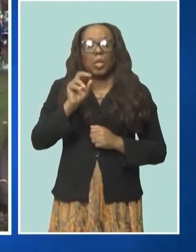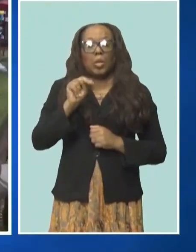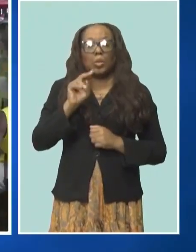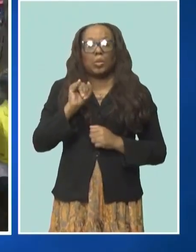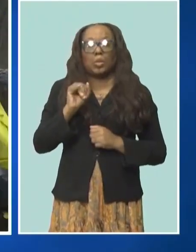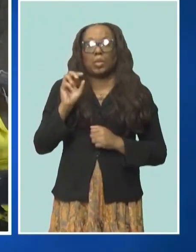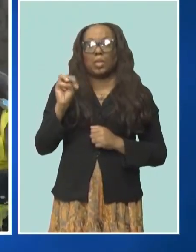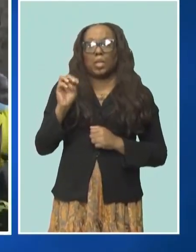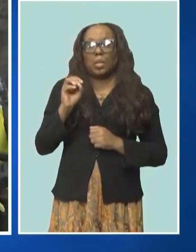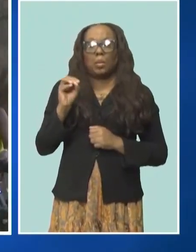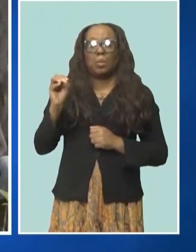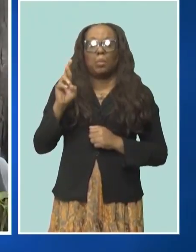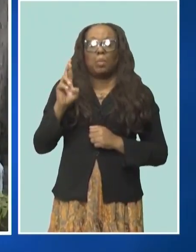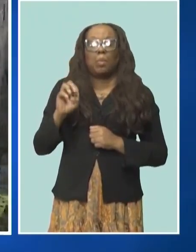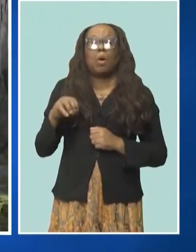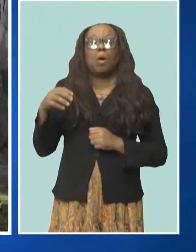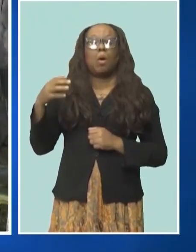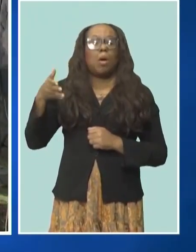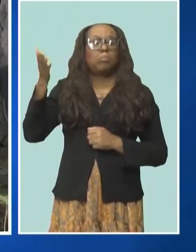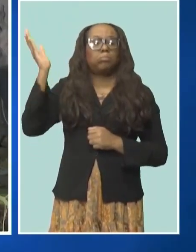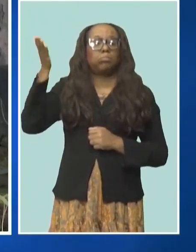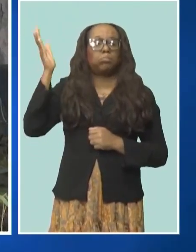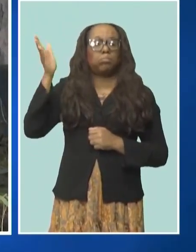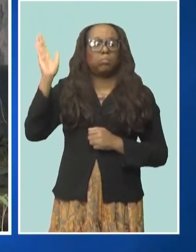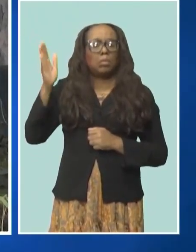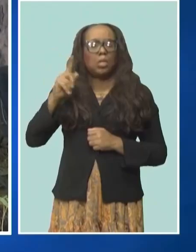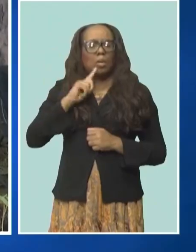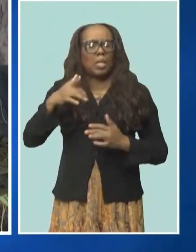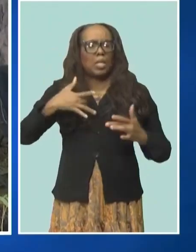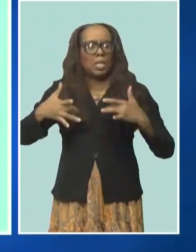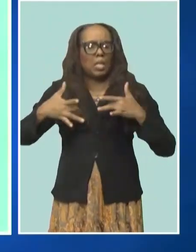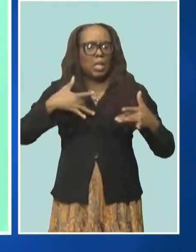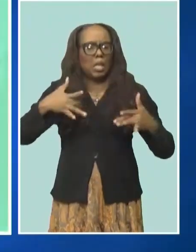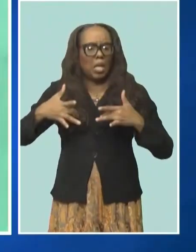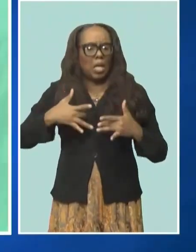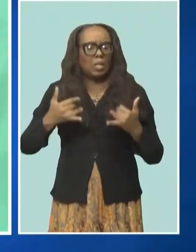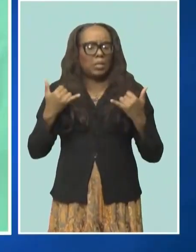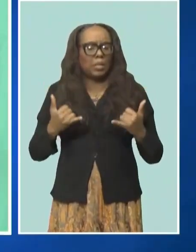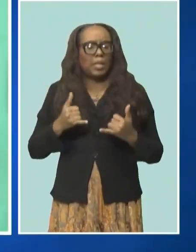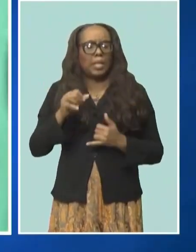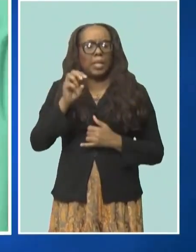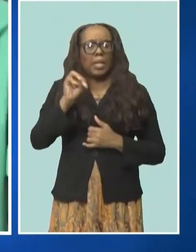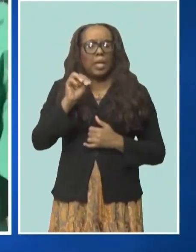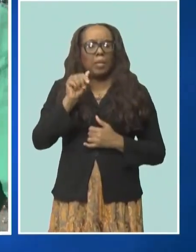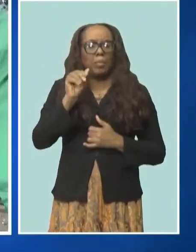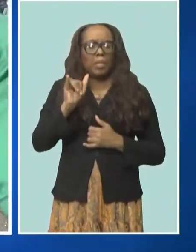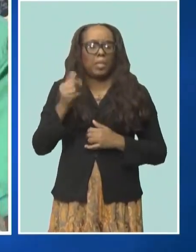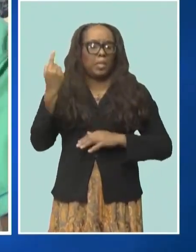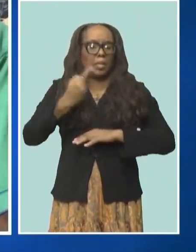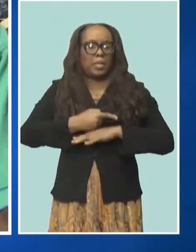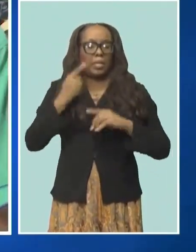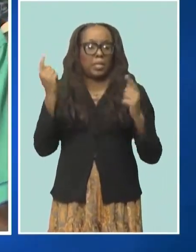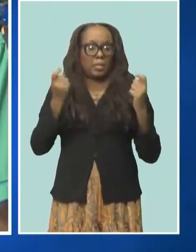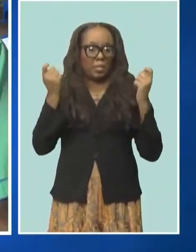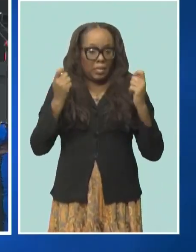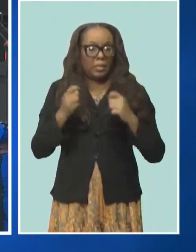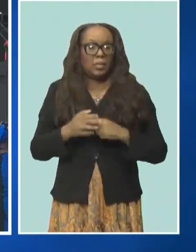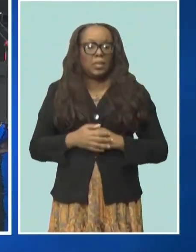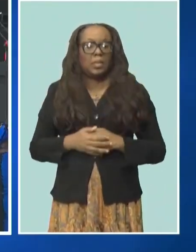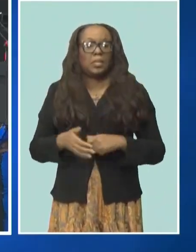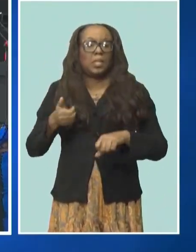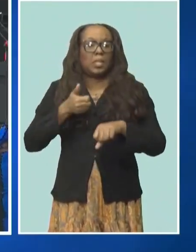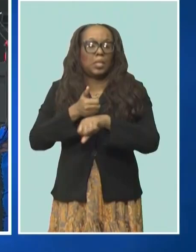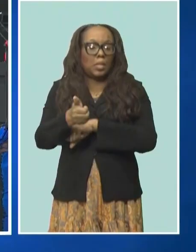her concerns during the BWU's May Day celebrations at Poolwoods in St. John today. Ms. Moore